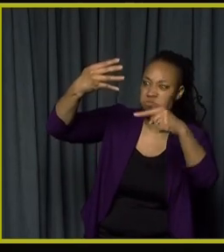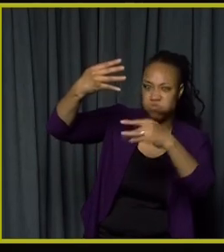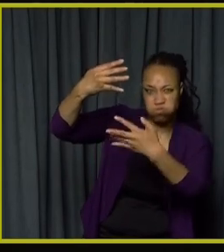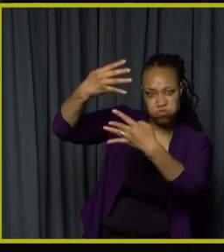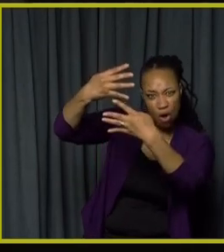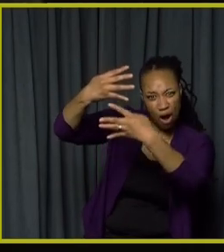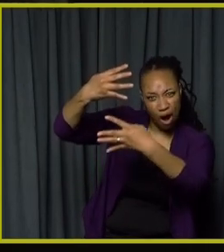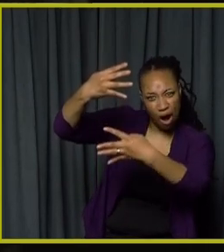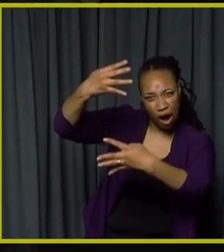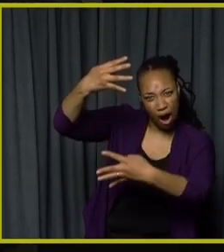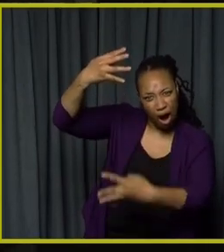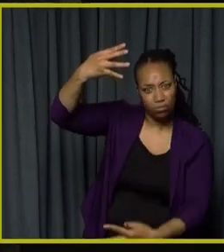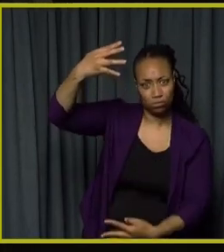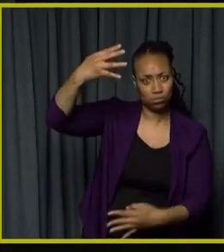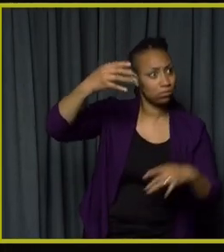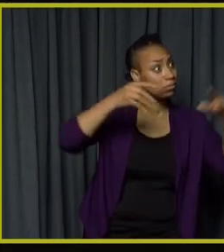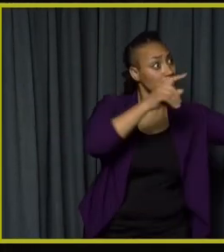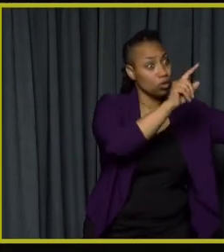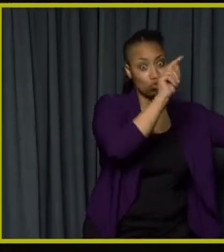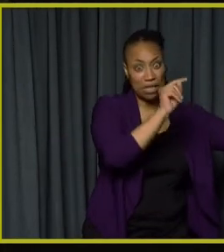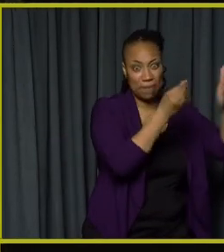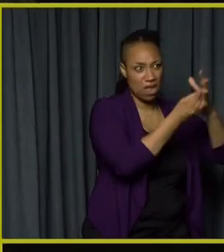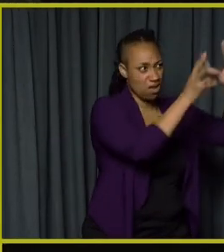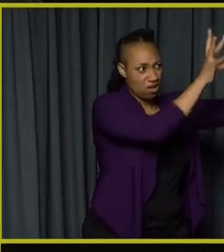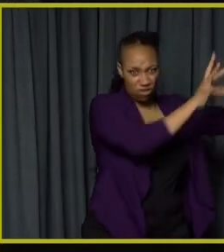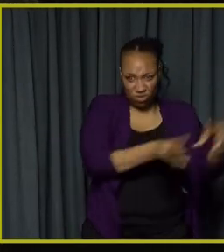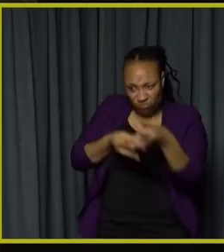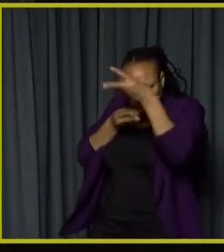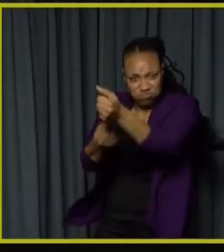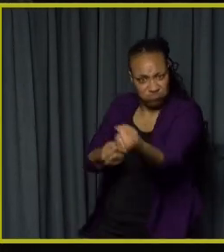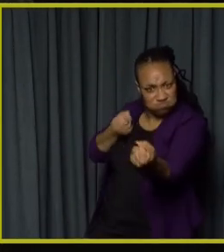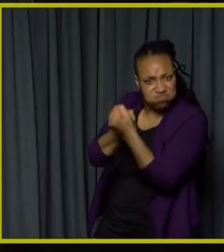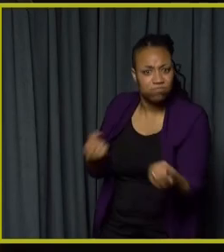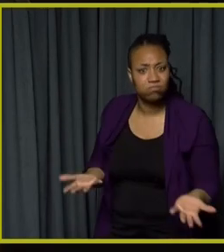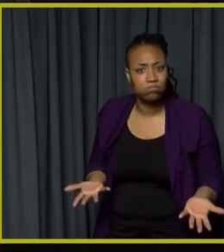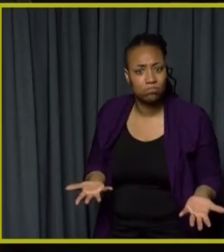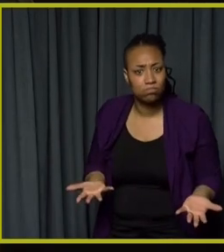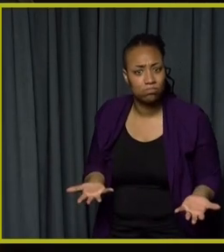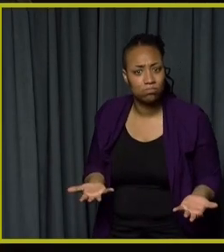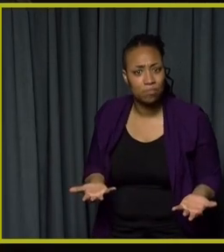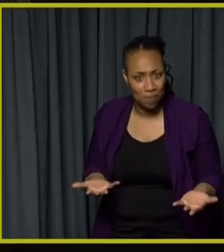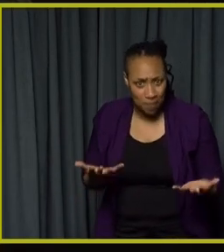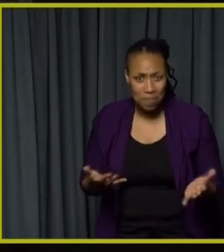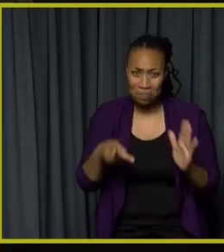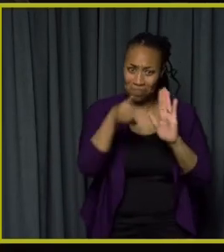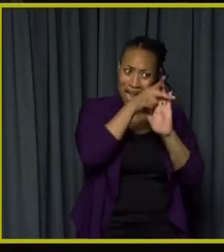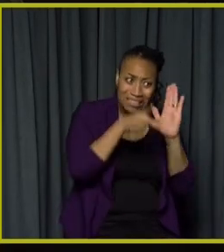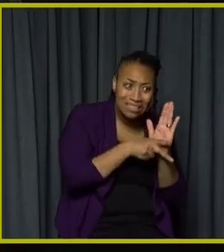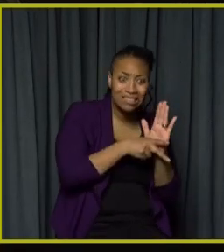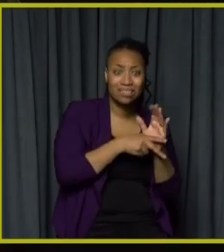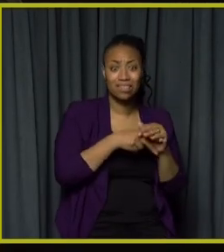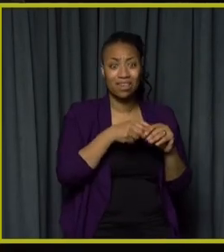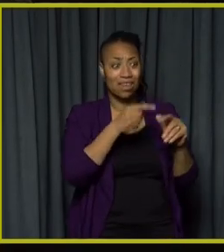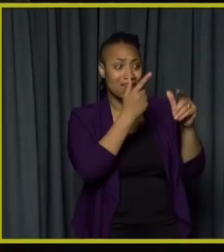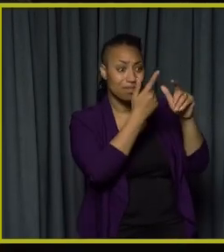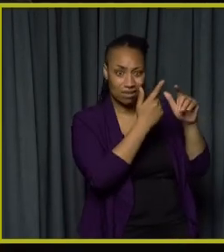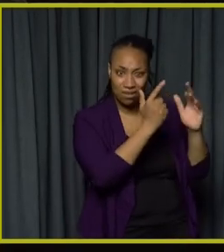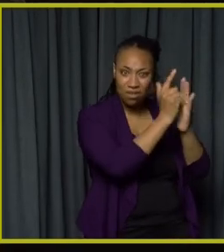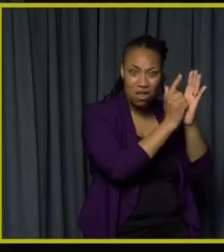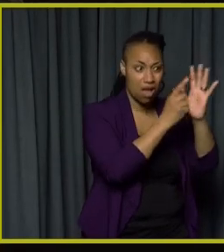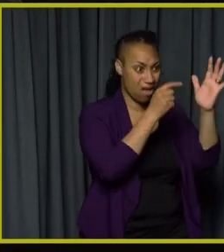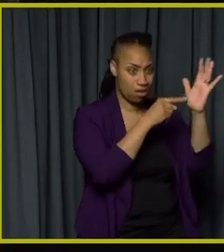are demanding that for the sake of the people who would choose policies of life, liberation, and love. In